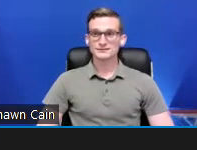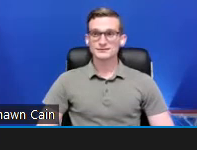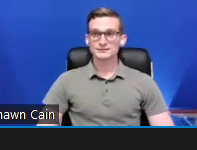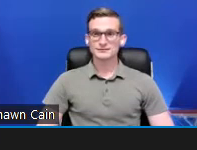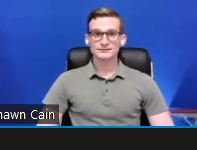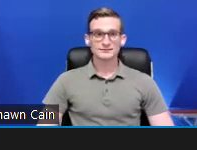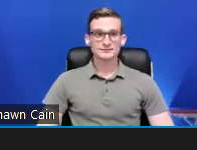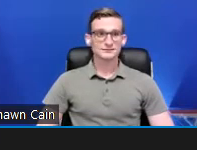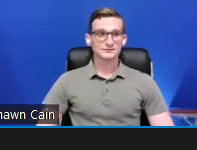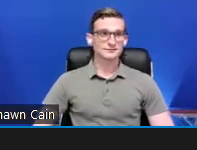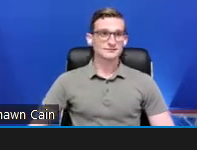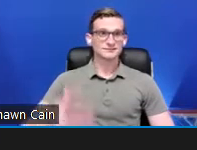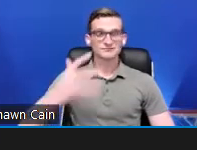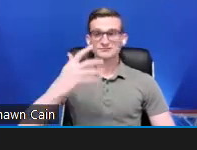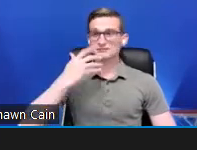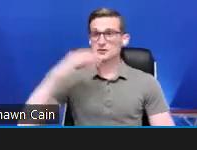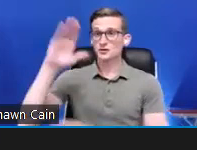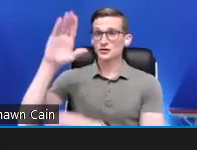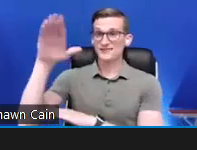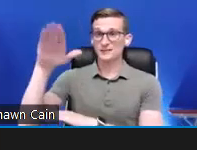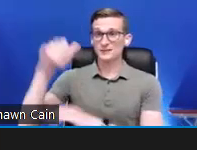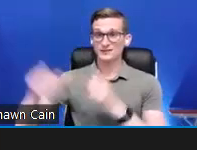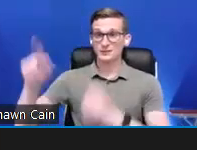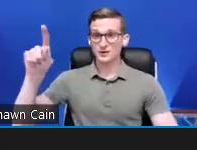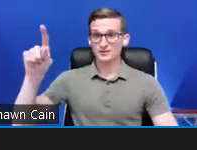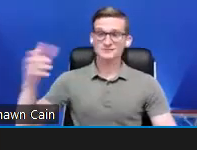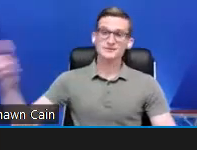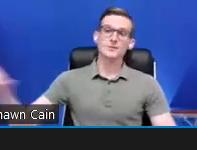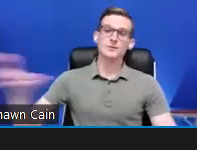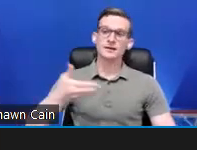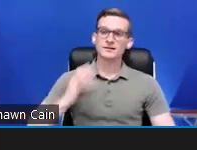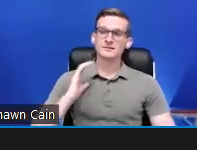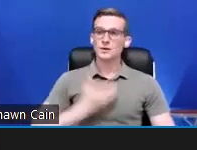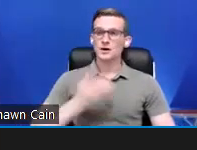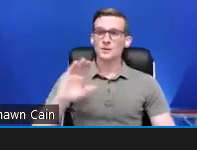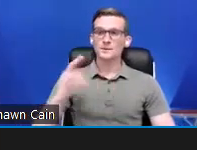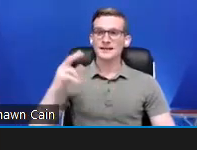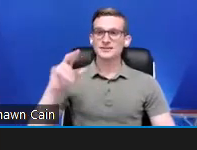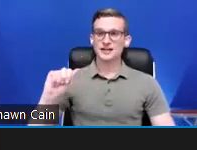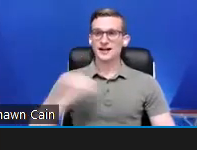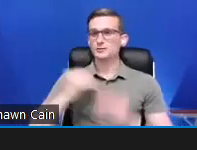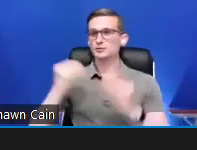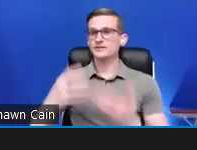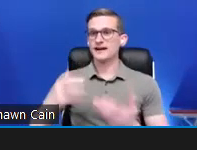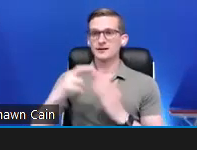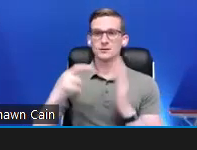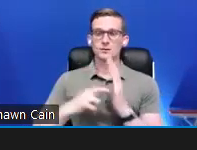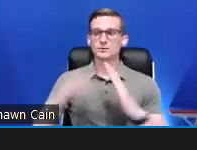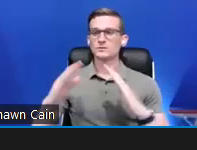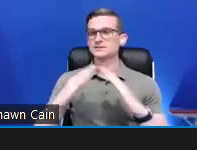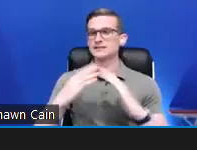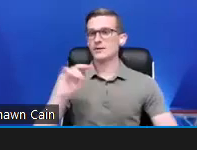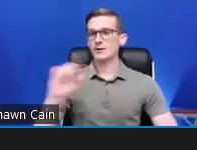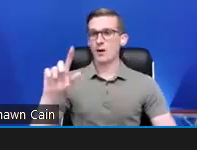Good afternoon, everyone, and welcome to our BHA Provider Rule Town Hall for chapters